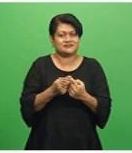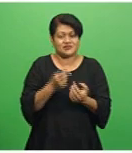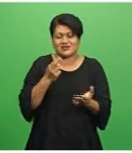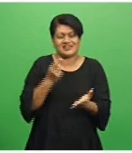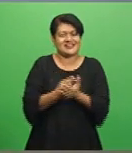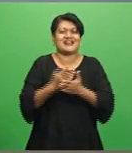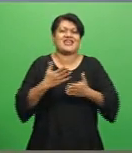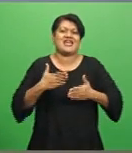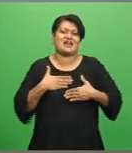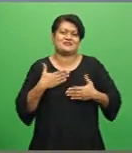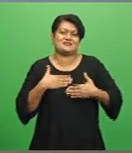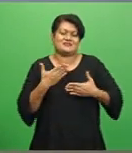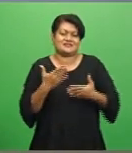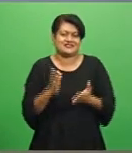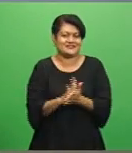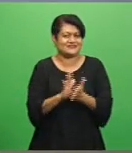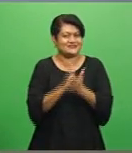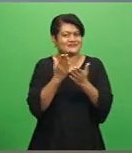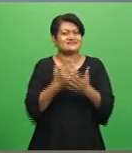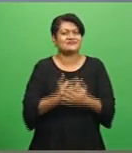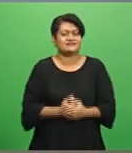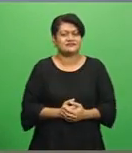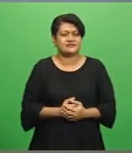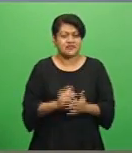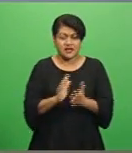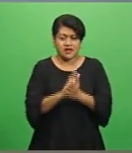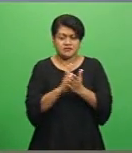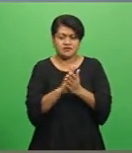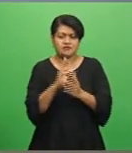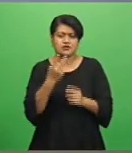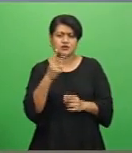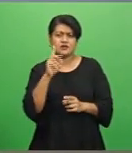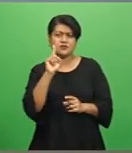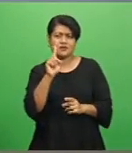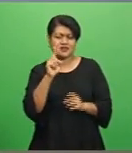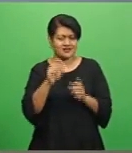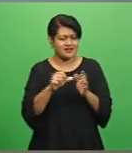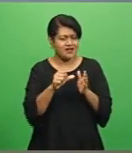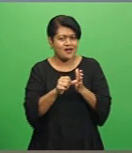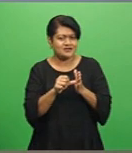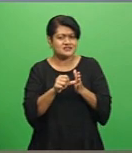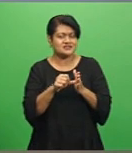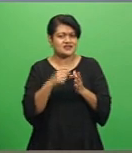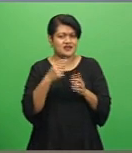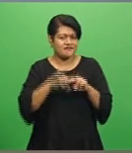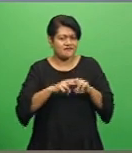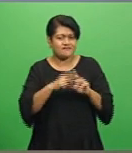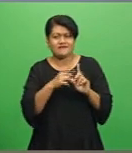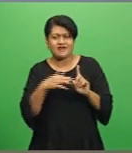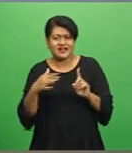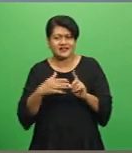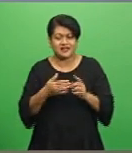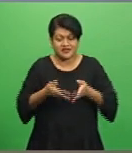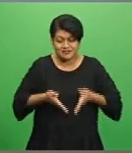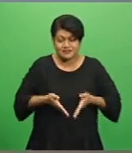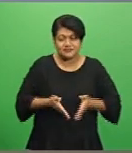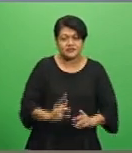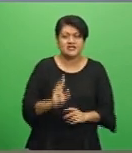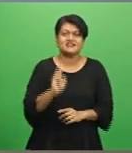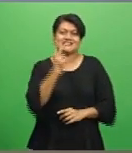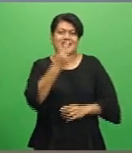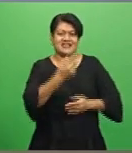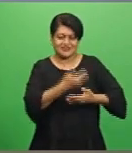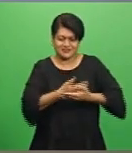happy for this. It was also a happy celebration for 21-year-old Fane Takayawa, who gave birth to her second baby